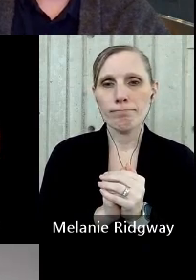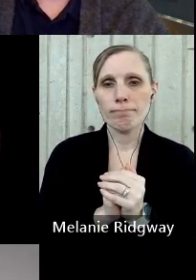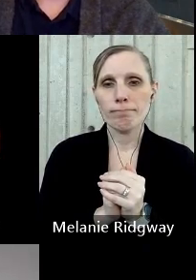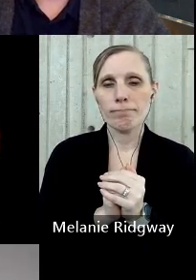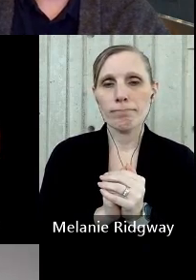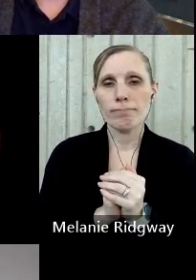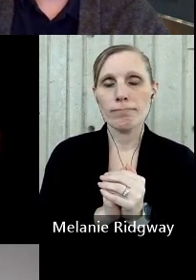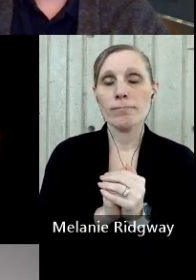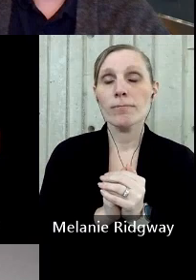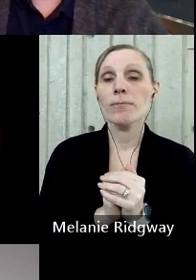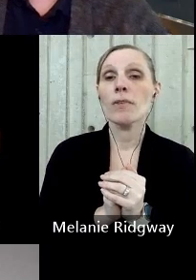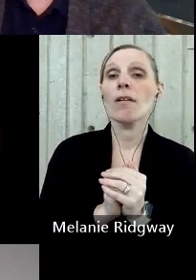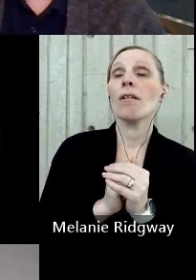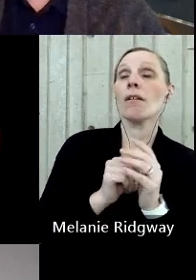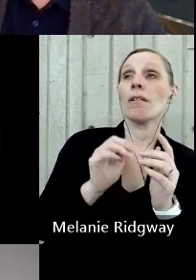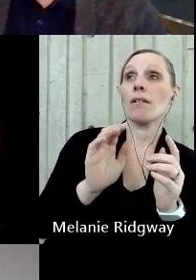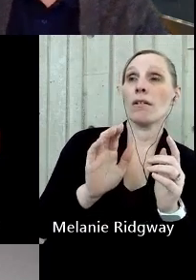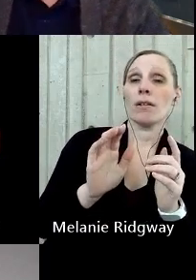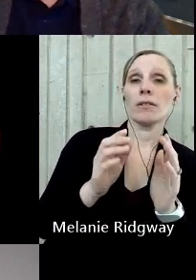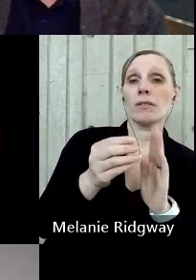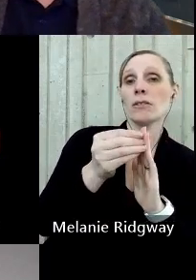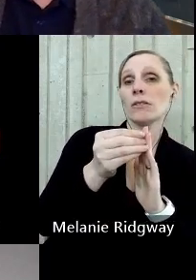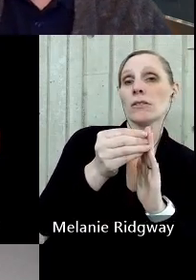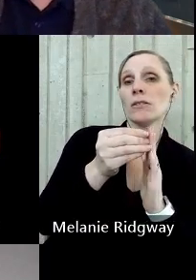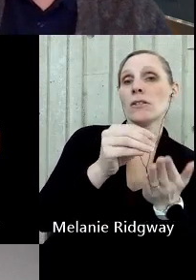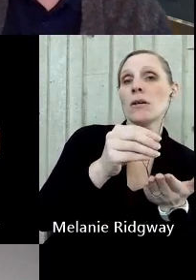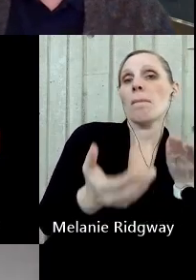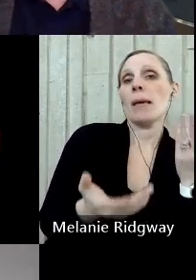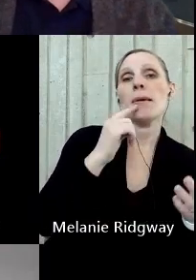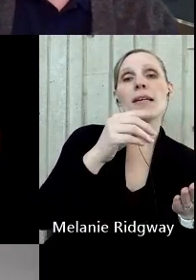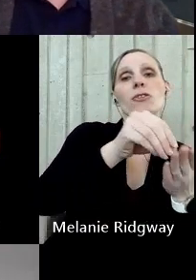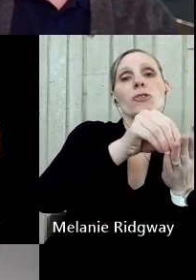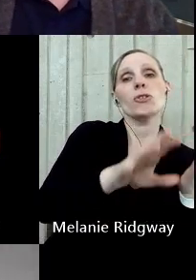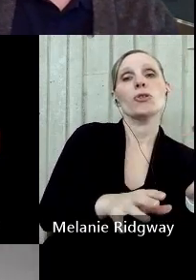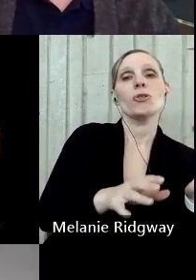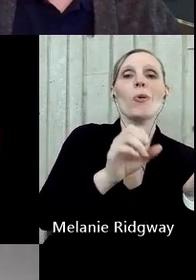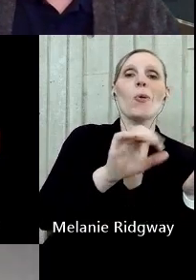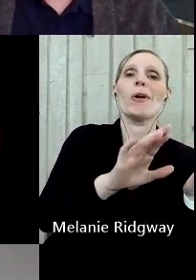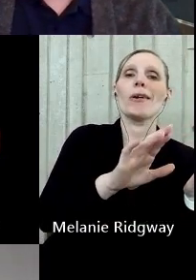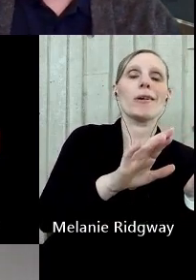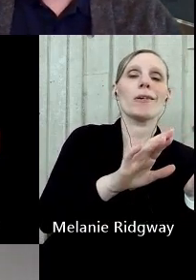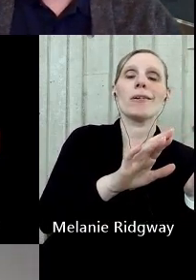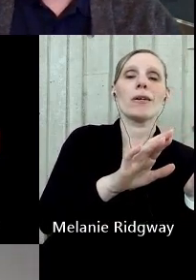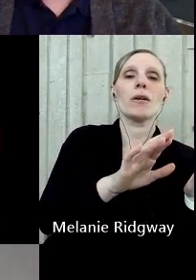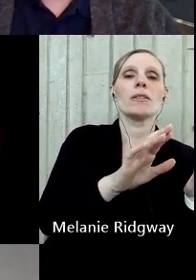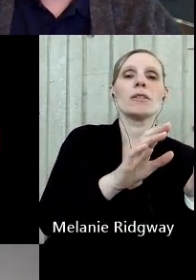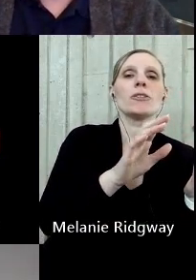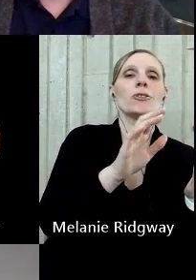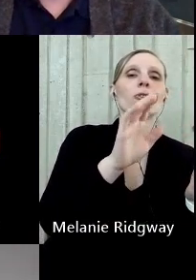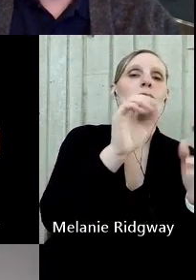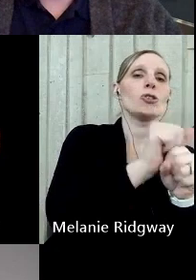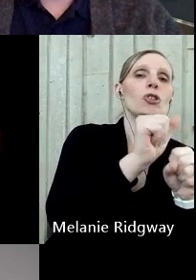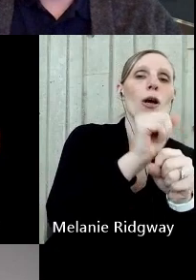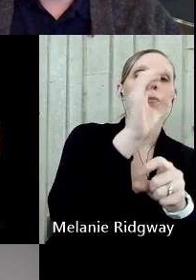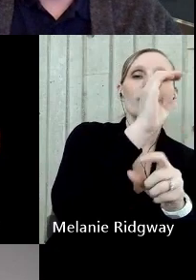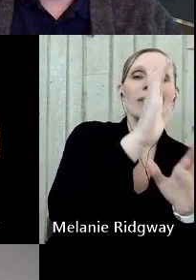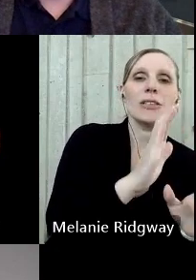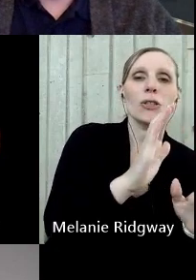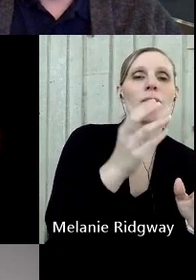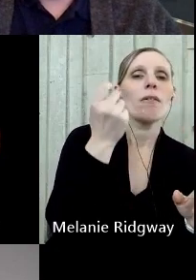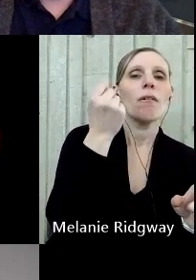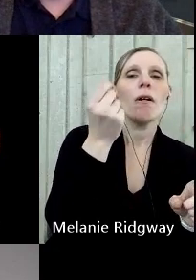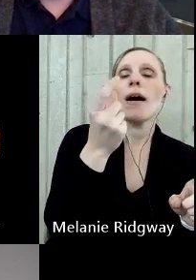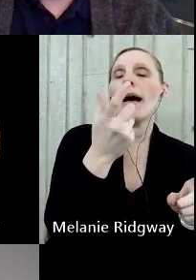Students with limited work or volunteer experience, how can they maybe